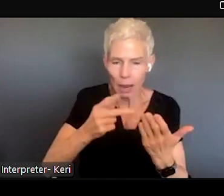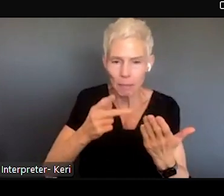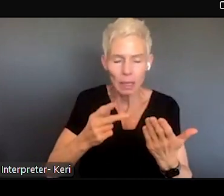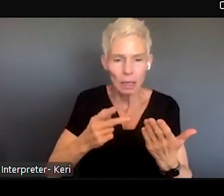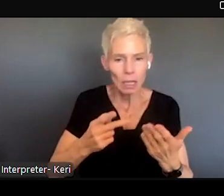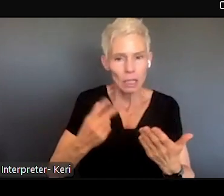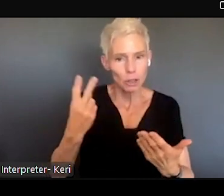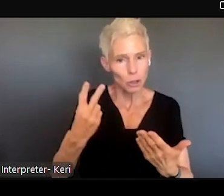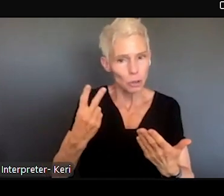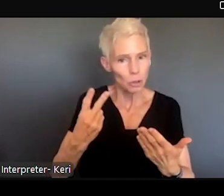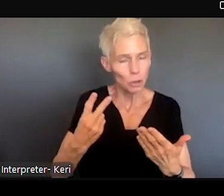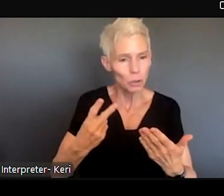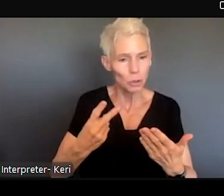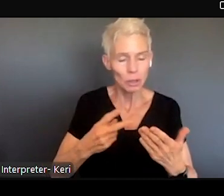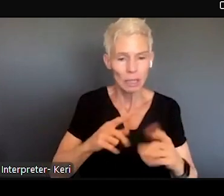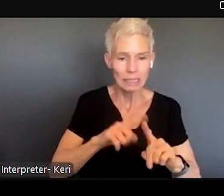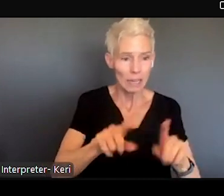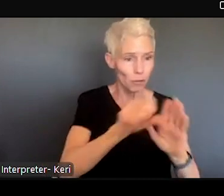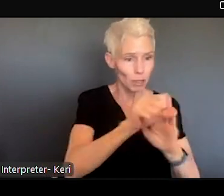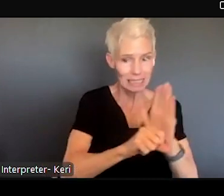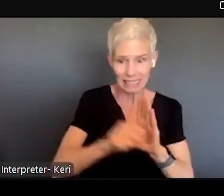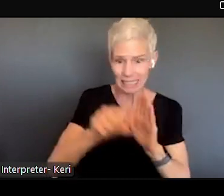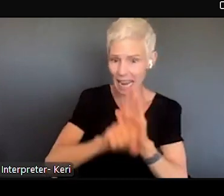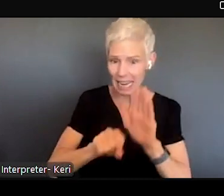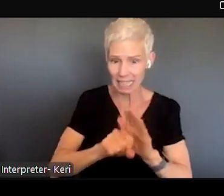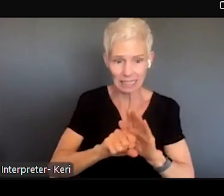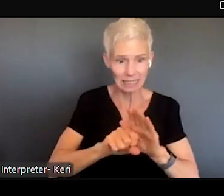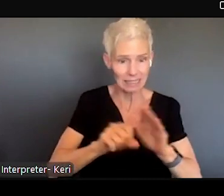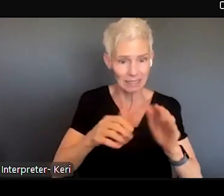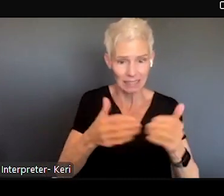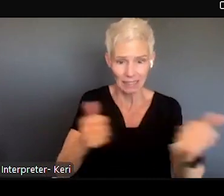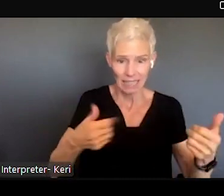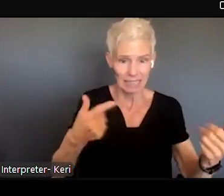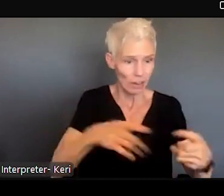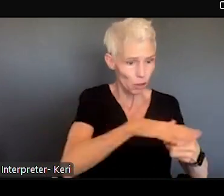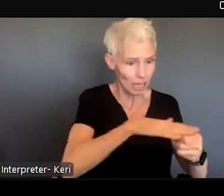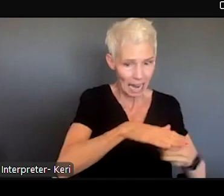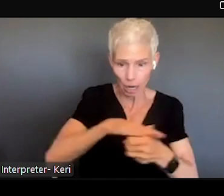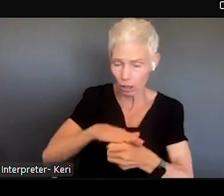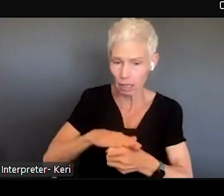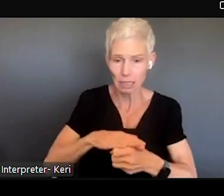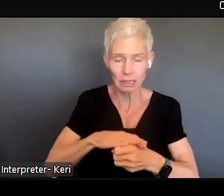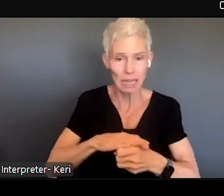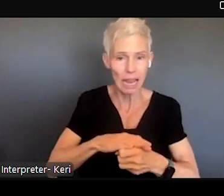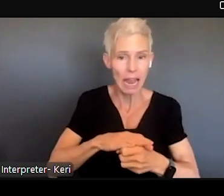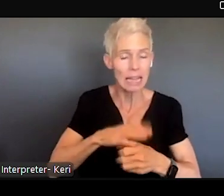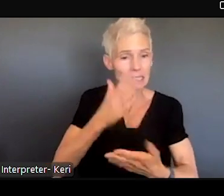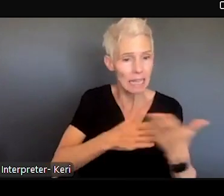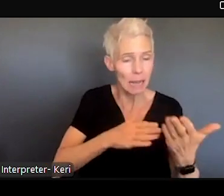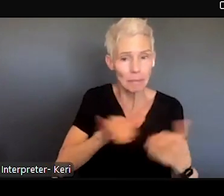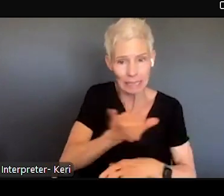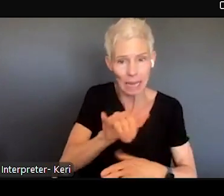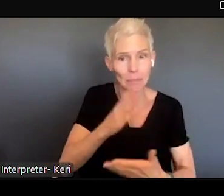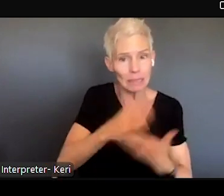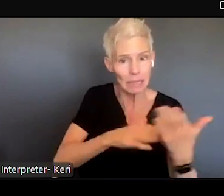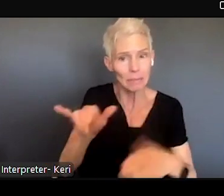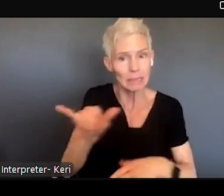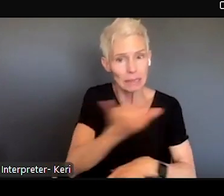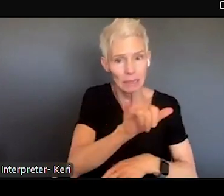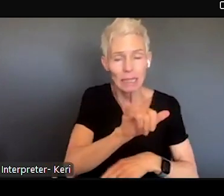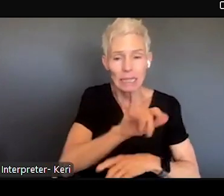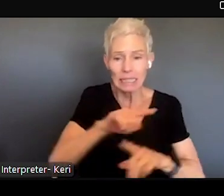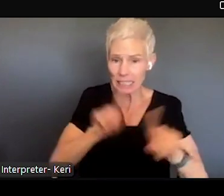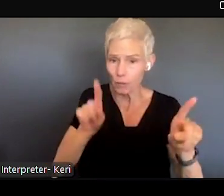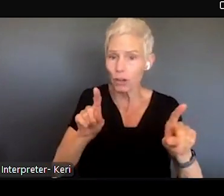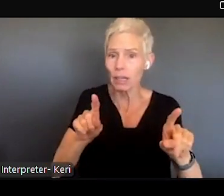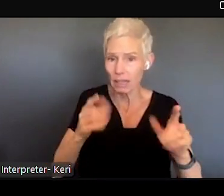two completely different states and different geographical areas as well of our country. So I